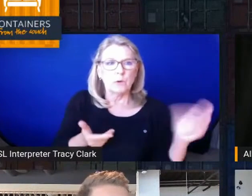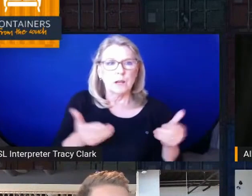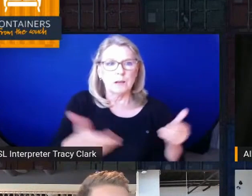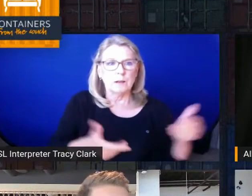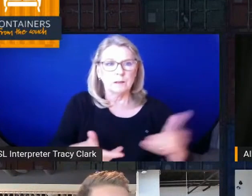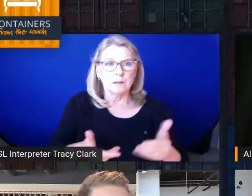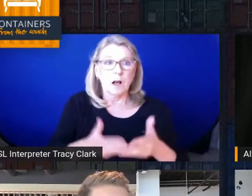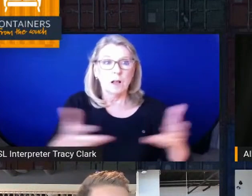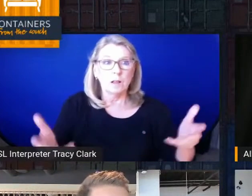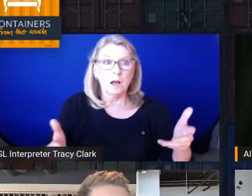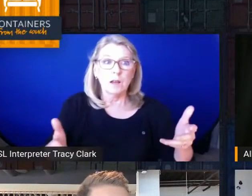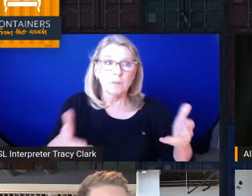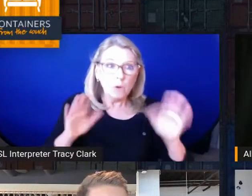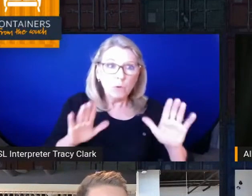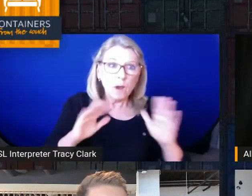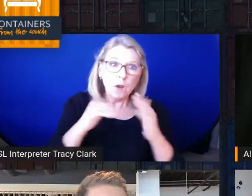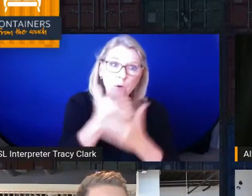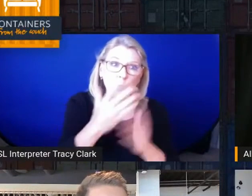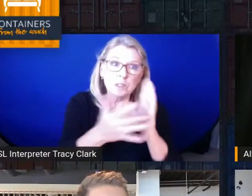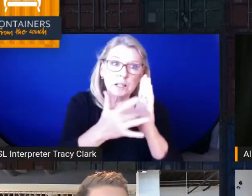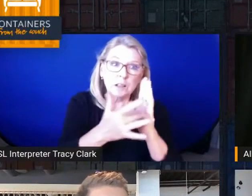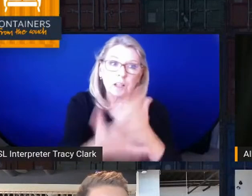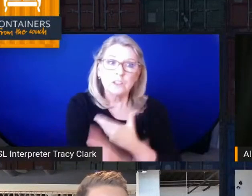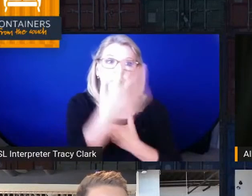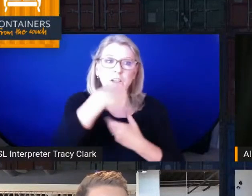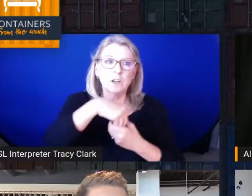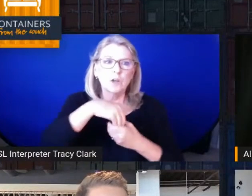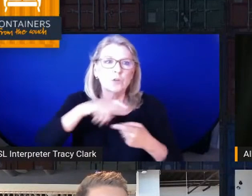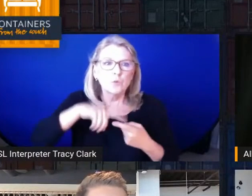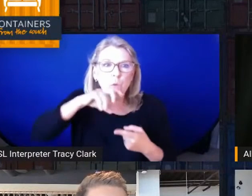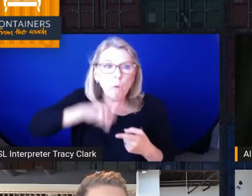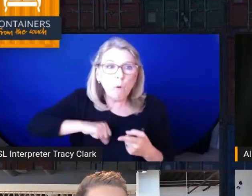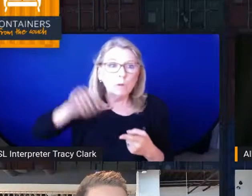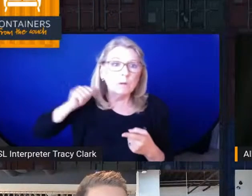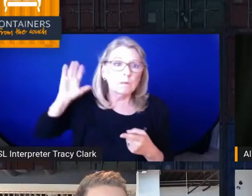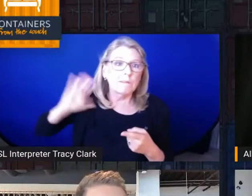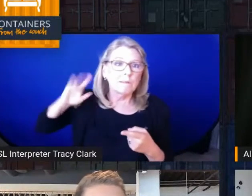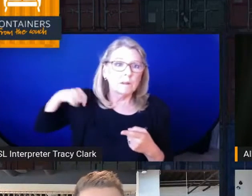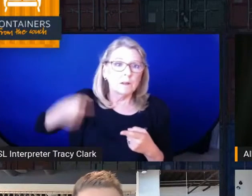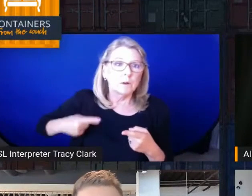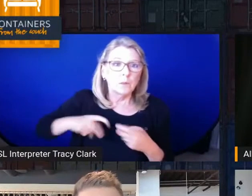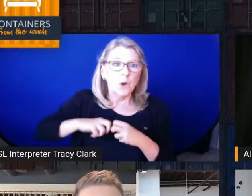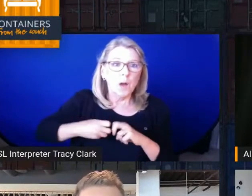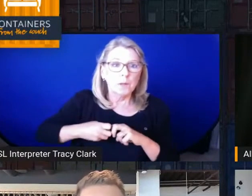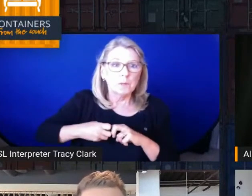older problems, and really kind of level everything up a bit.